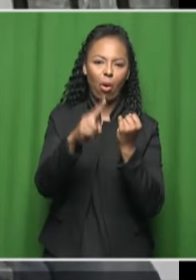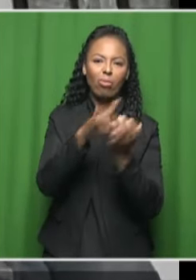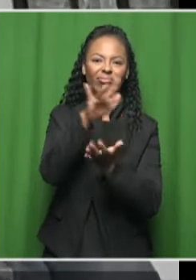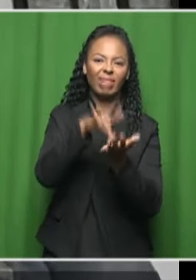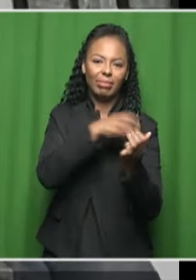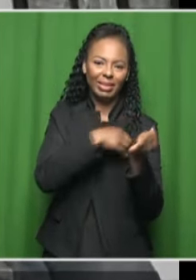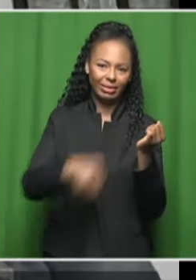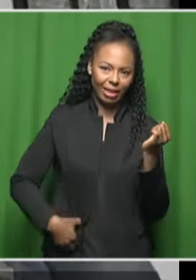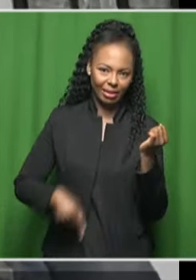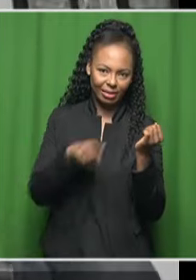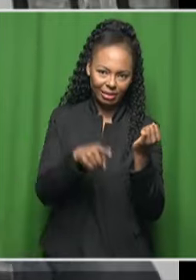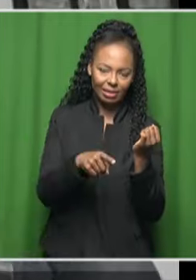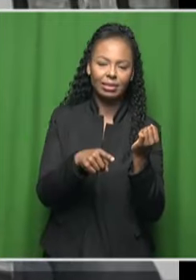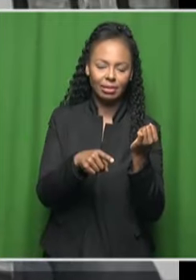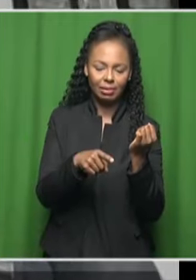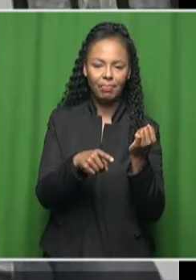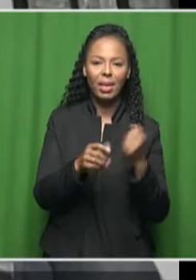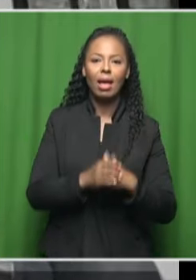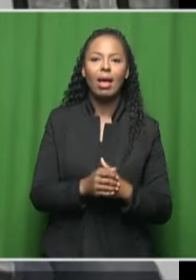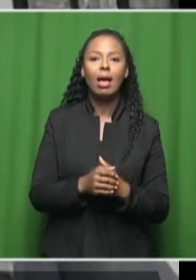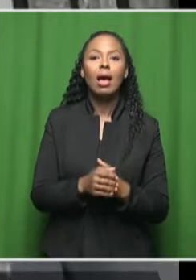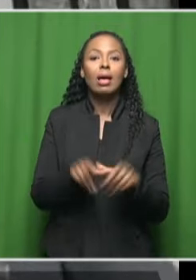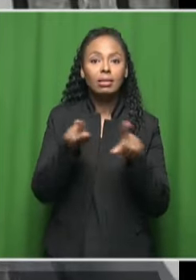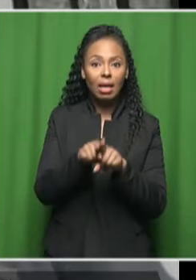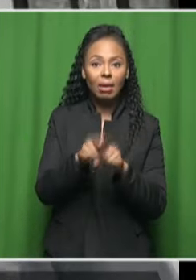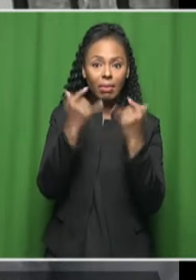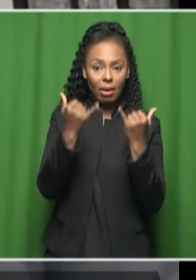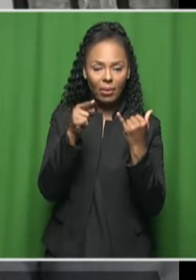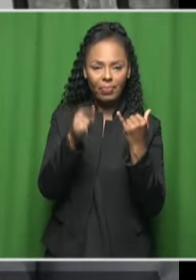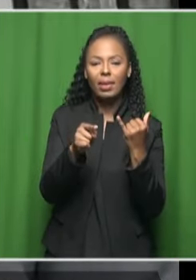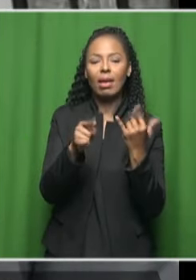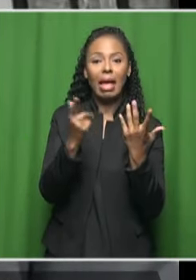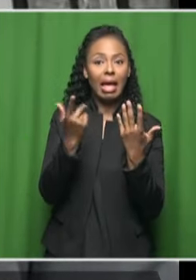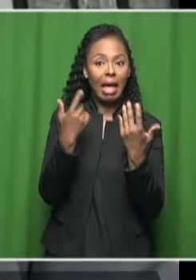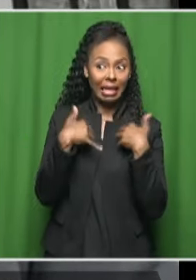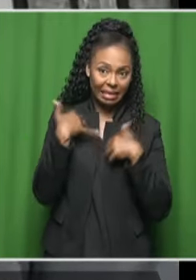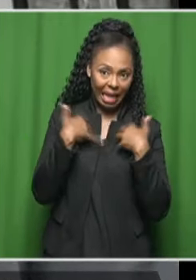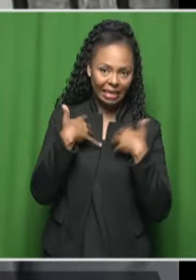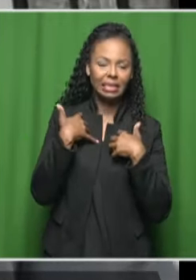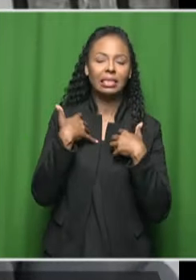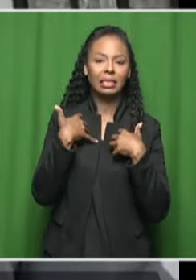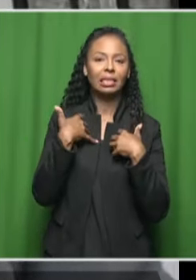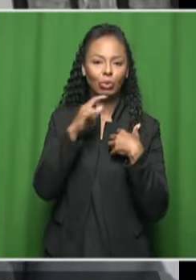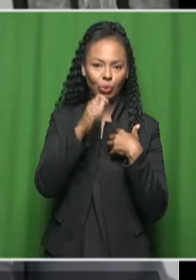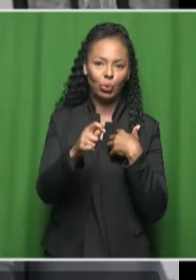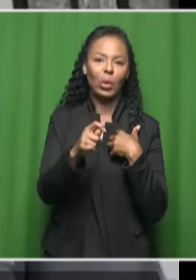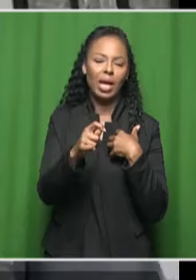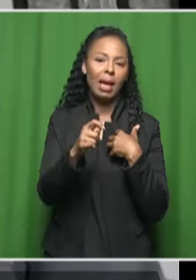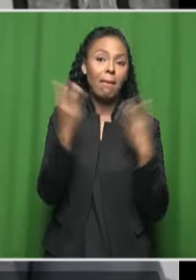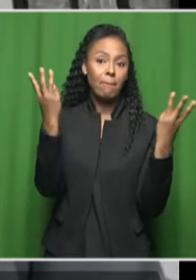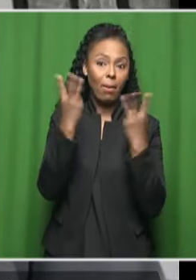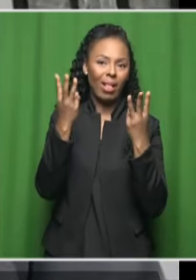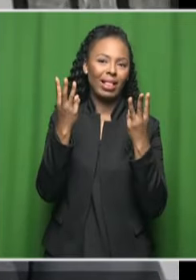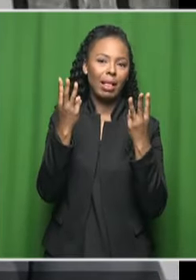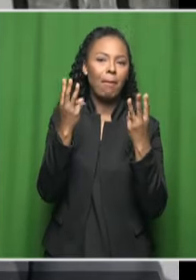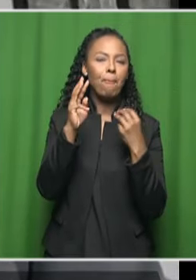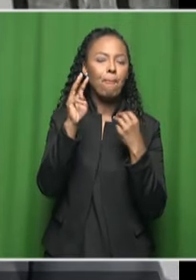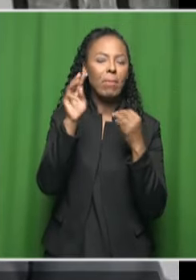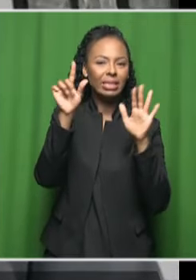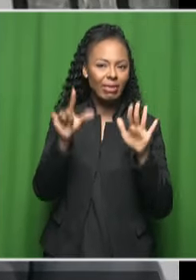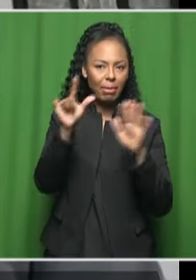as RENAMO party leader. Well, there's excitement exactly there. 17 million is